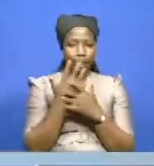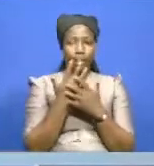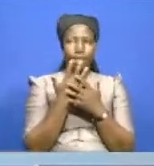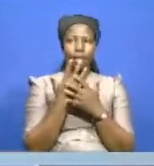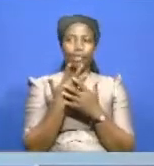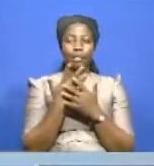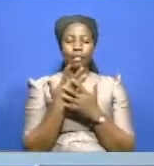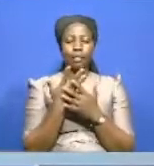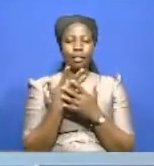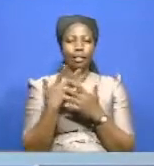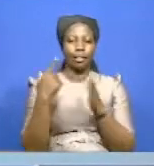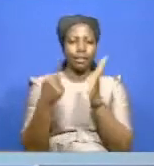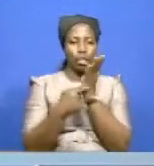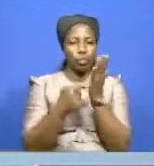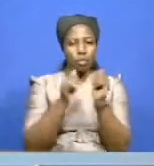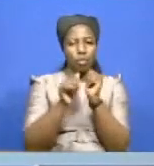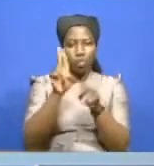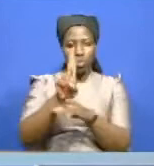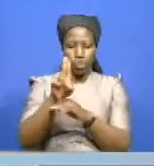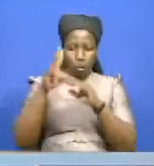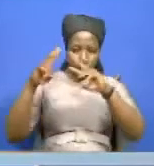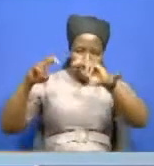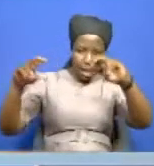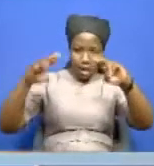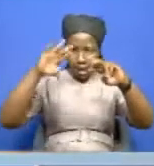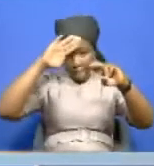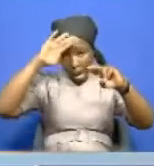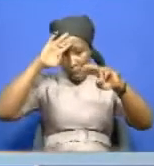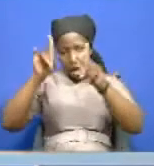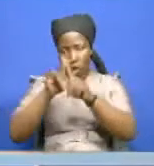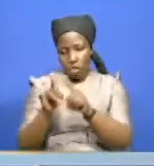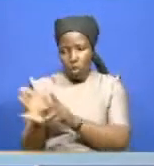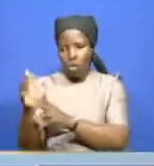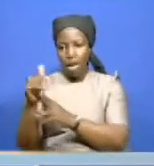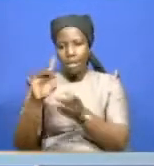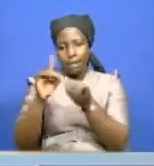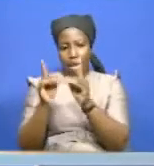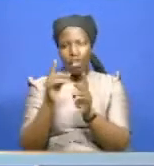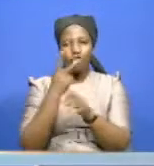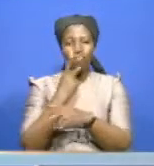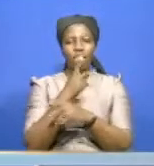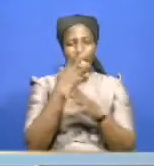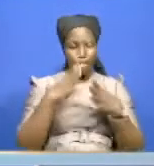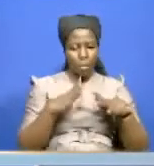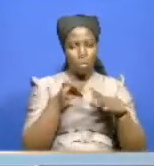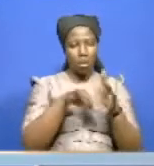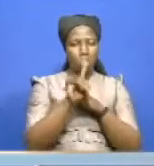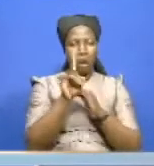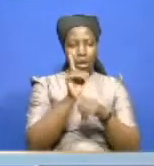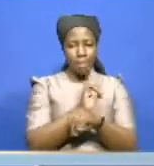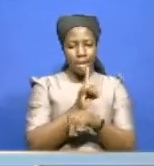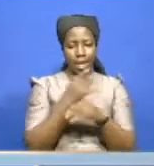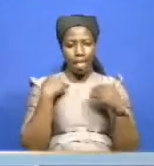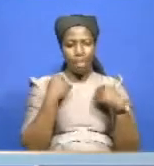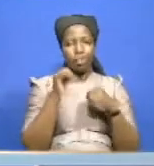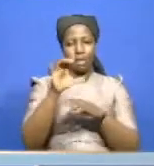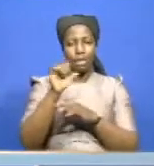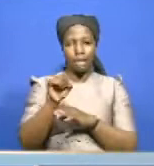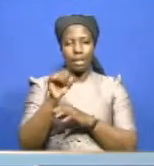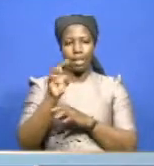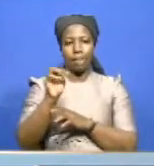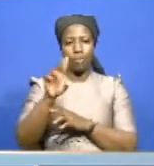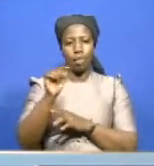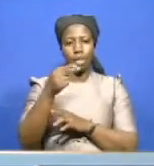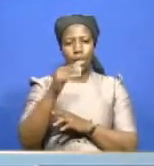body temperatures and collect data of up to 200 people in a minute. Health Cabinet Secretary Mutahi Kagwe says the three